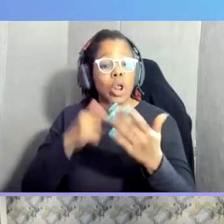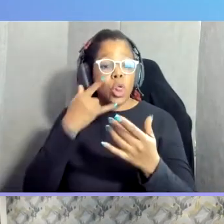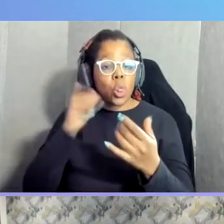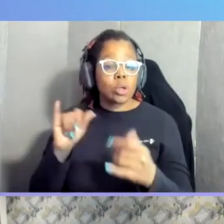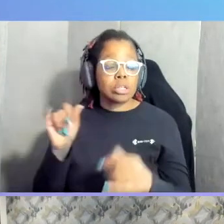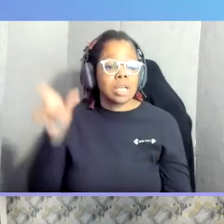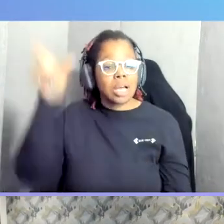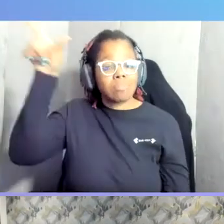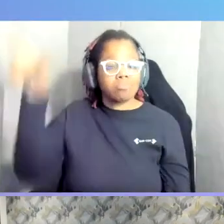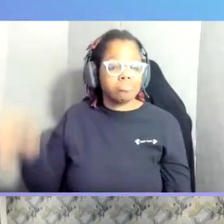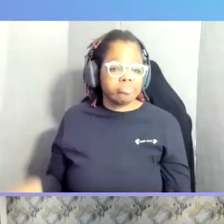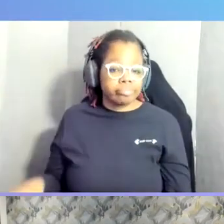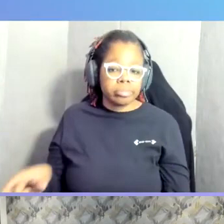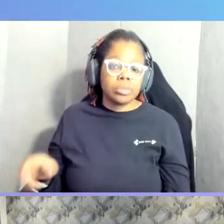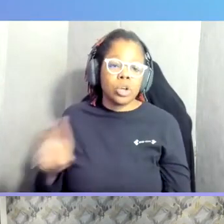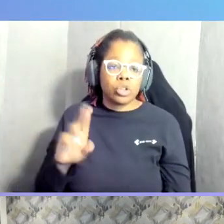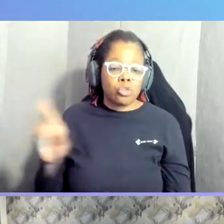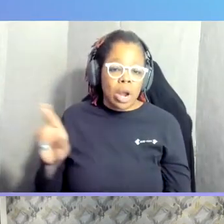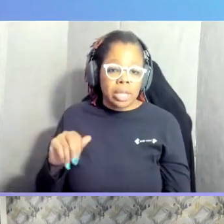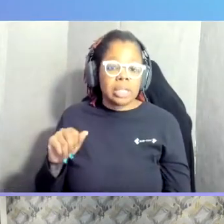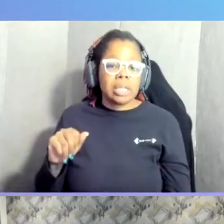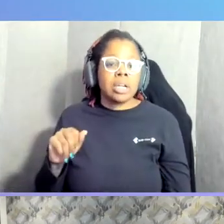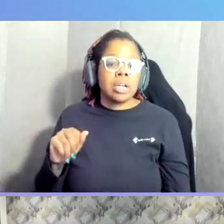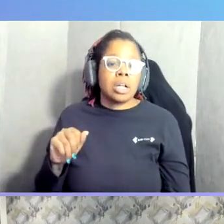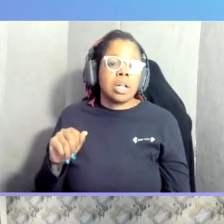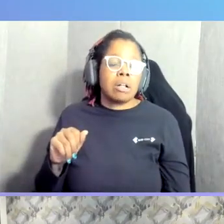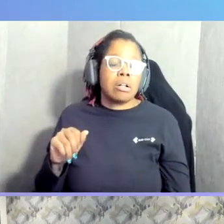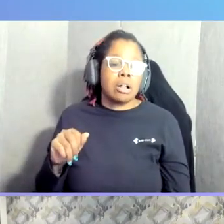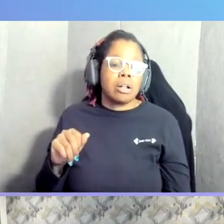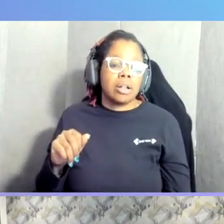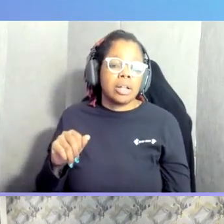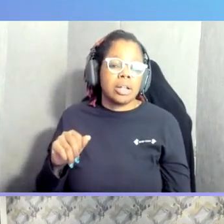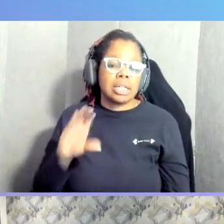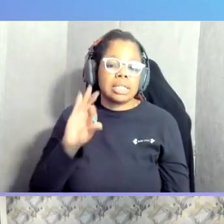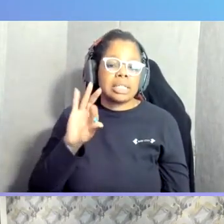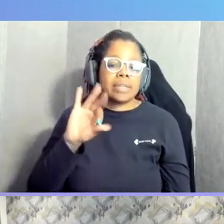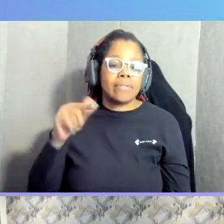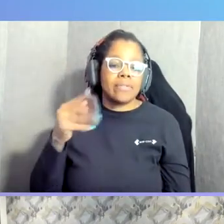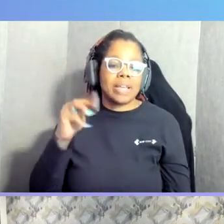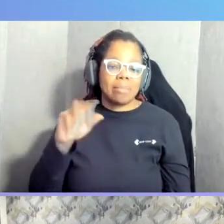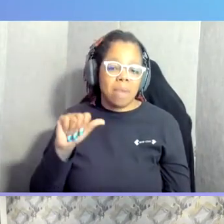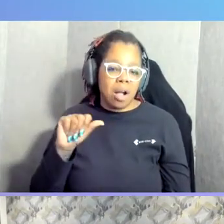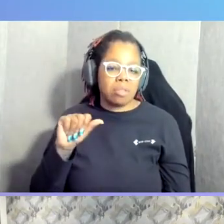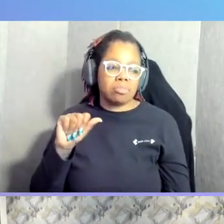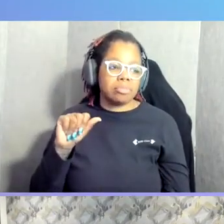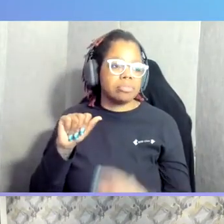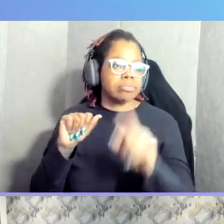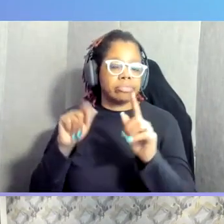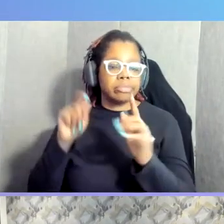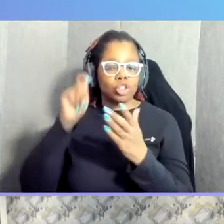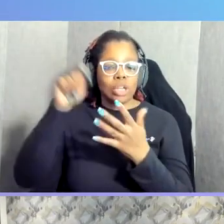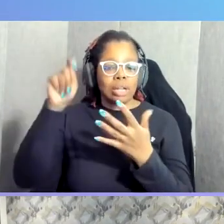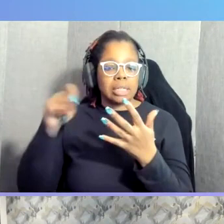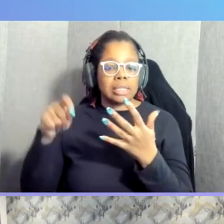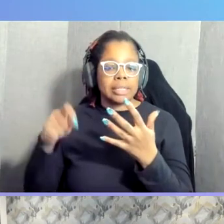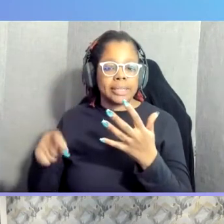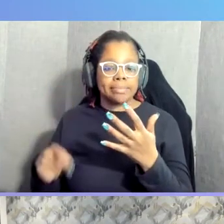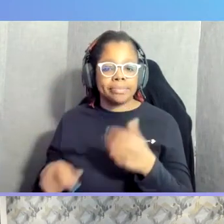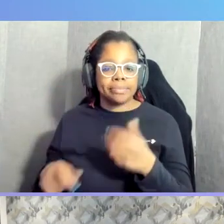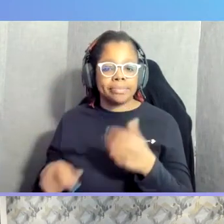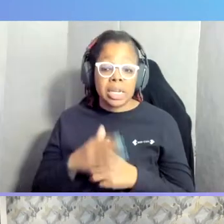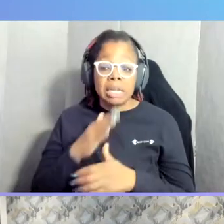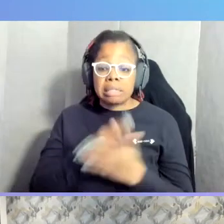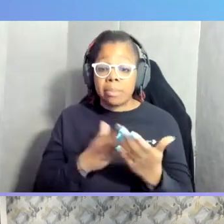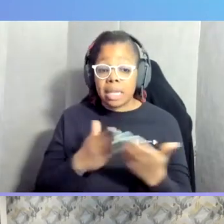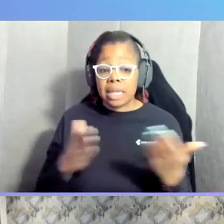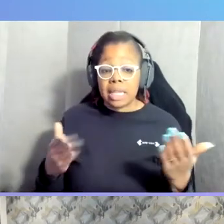right side of the slide. It is a Figma component that is a checklist. Some of the